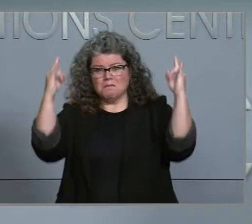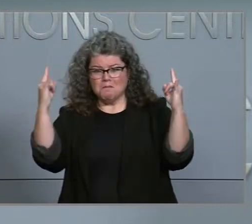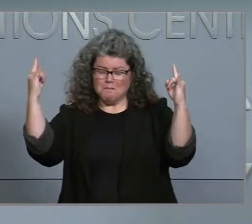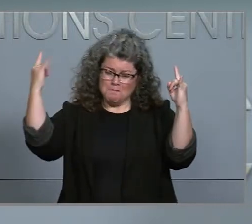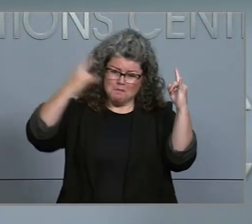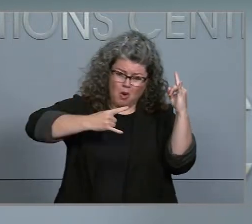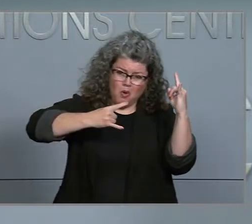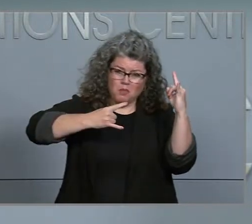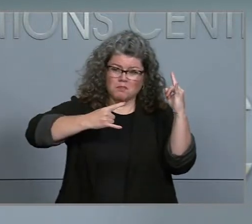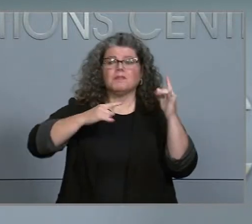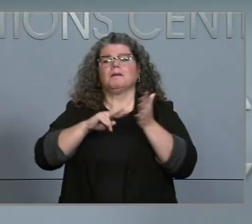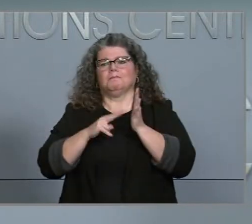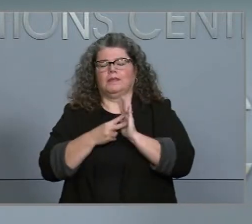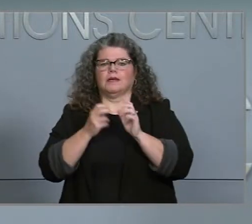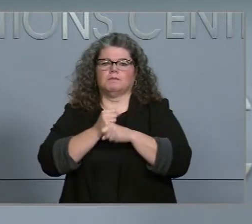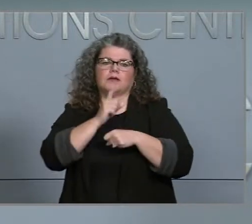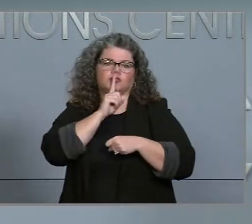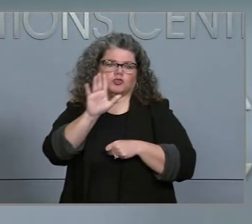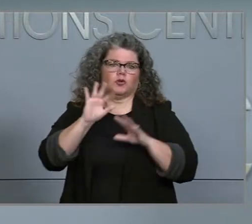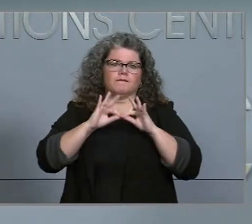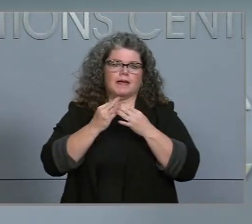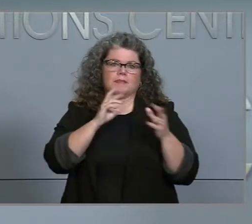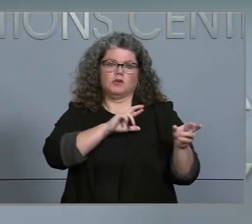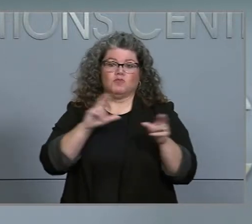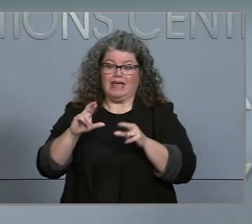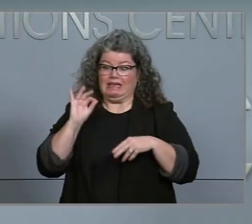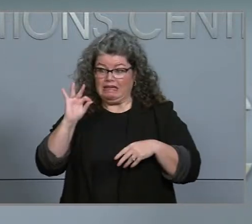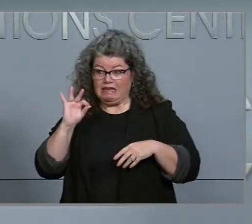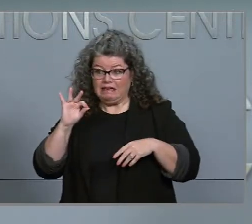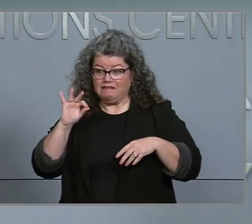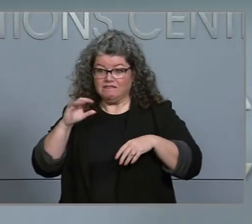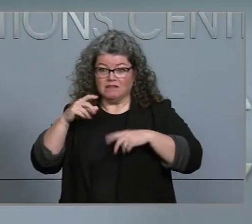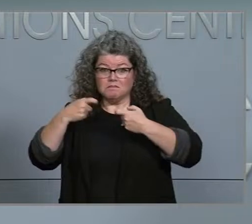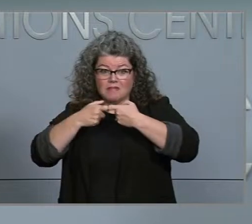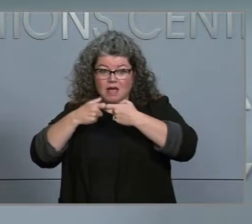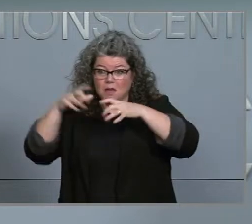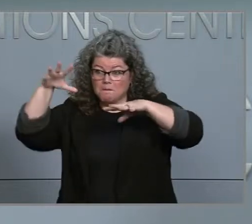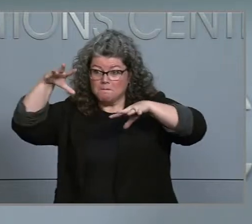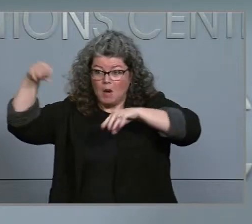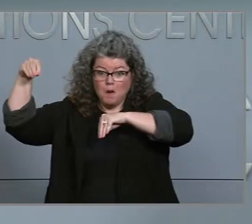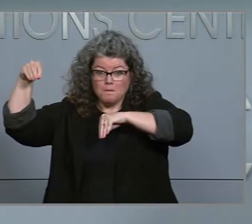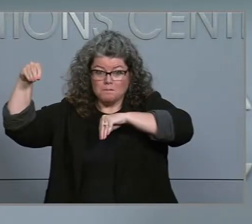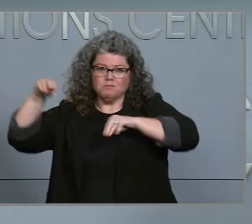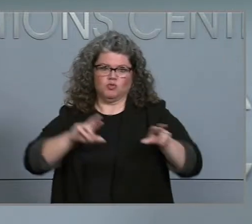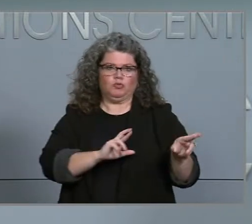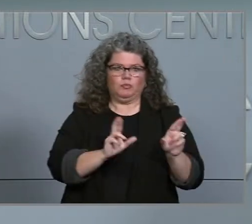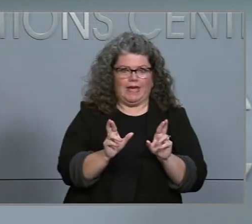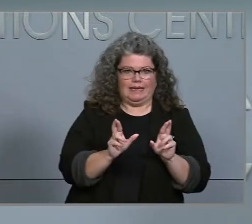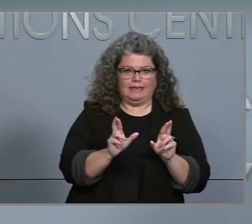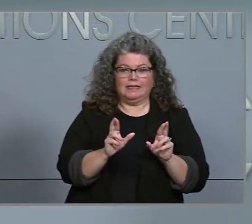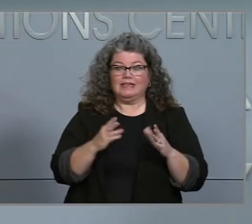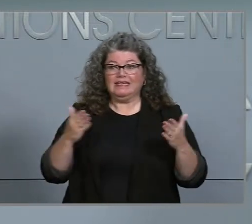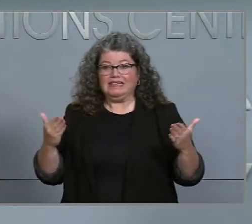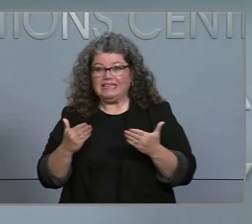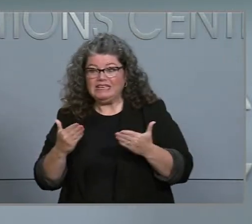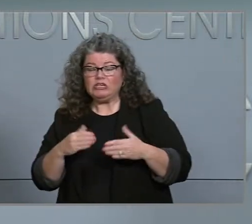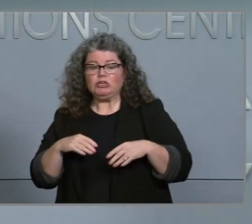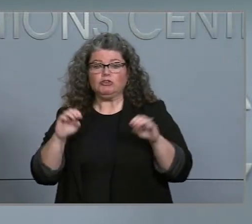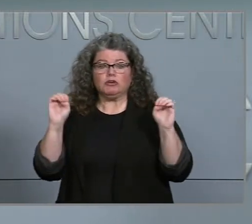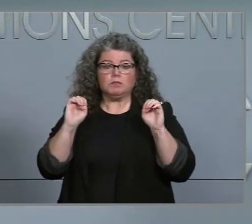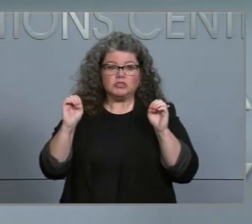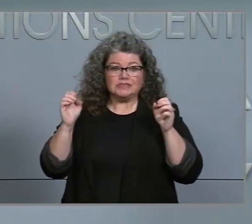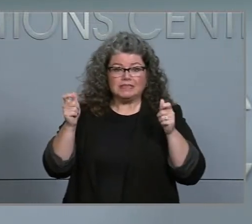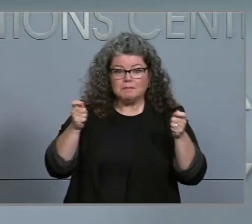with supplies in case you lose power. Our emergency management team here and those in counties across the